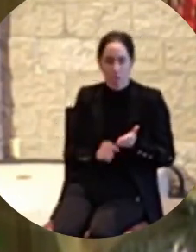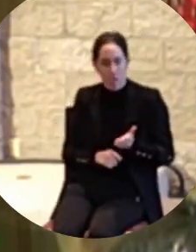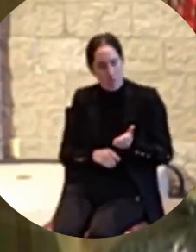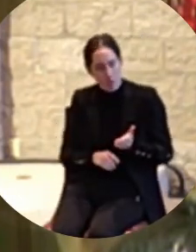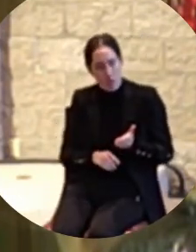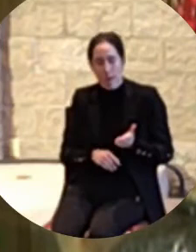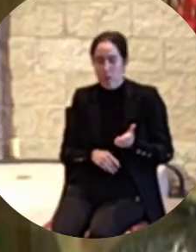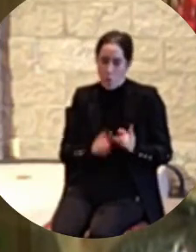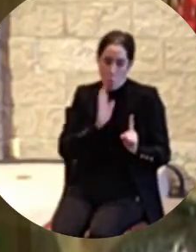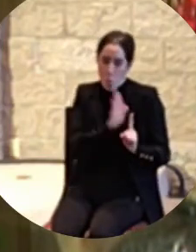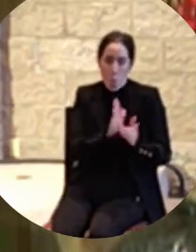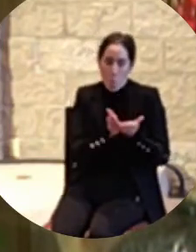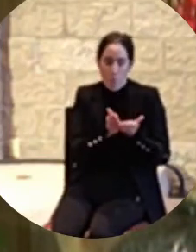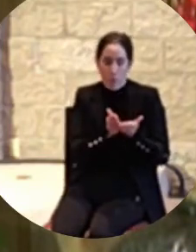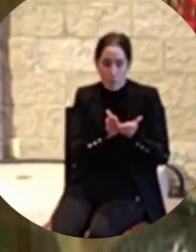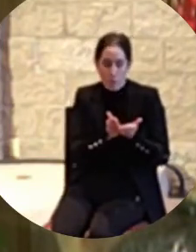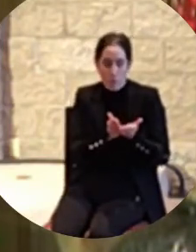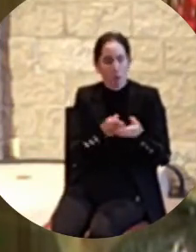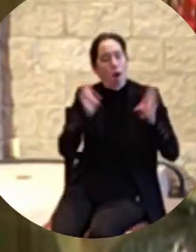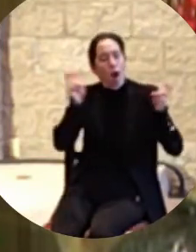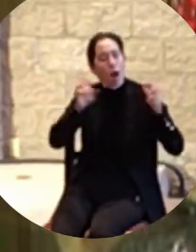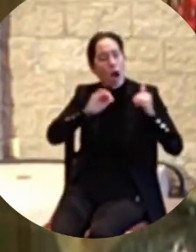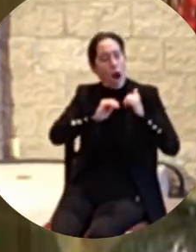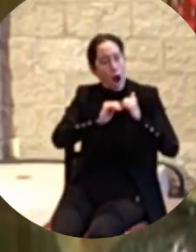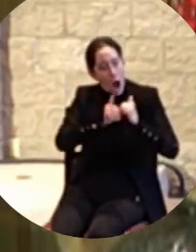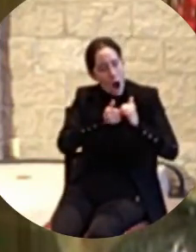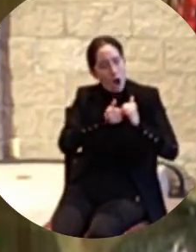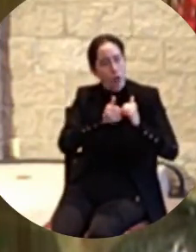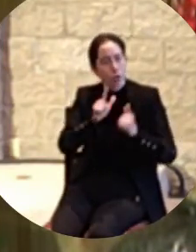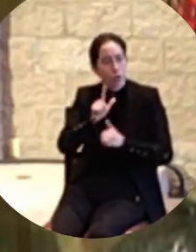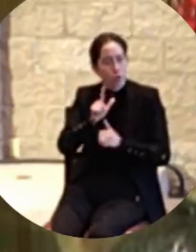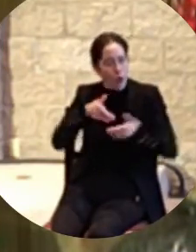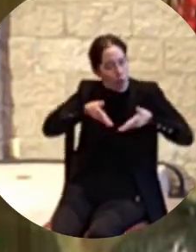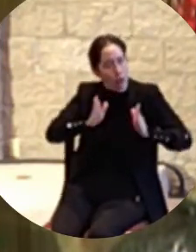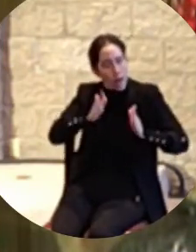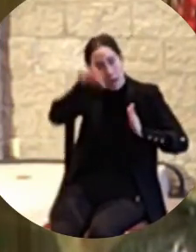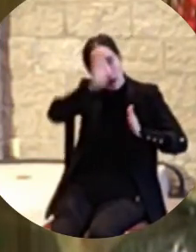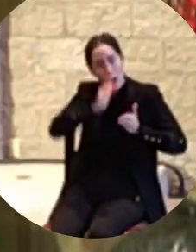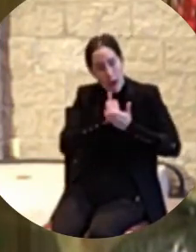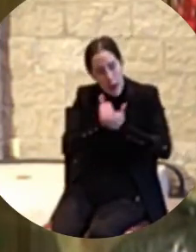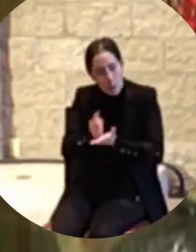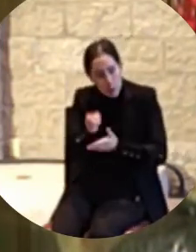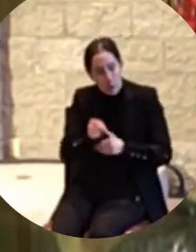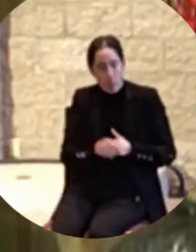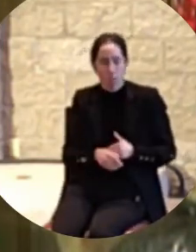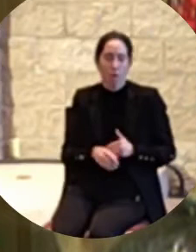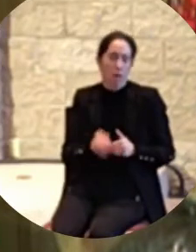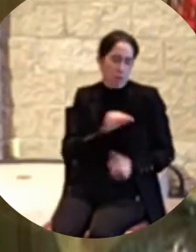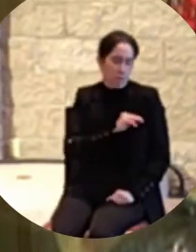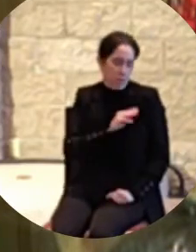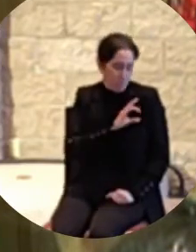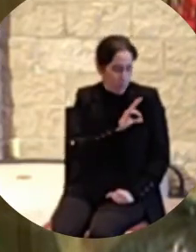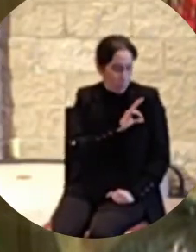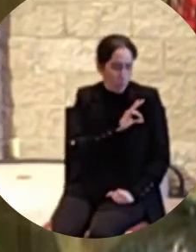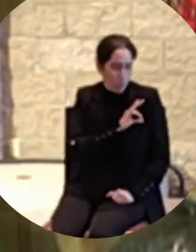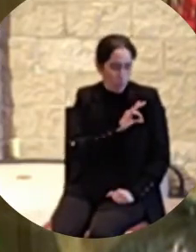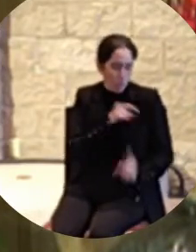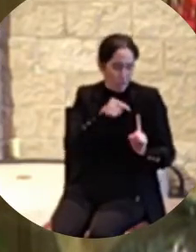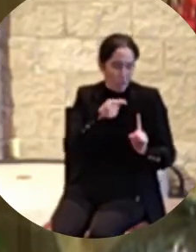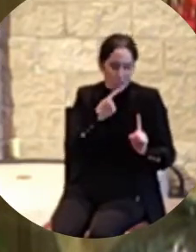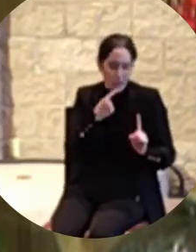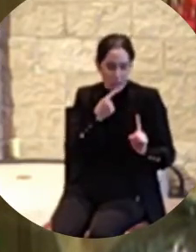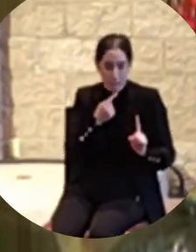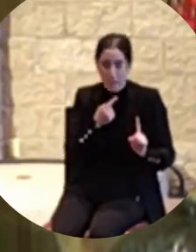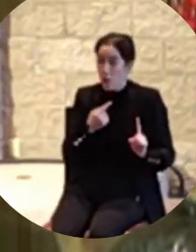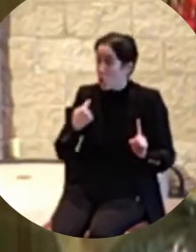You, she says, we understand that hell, you know, we don't teach a lot about hell either, do